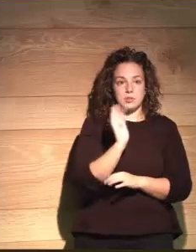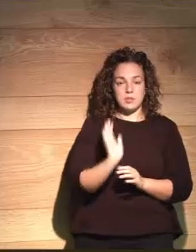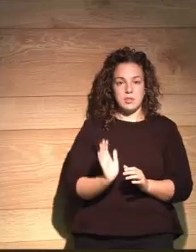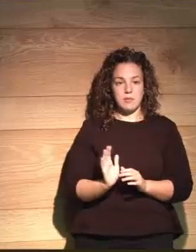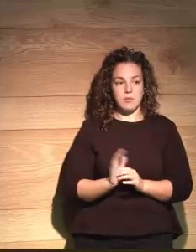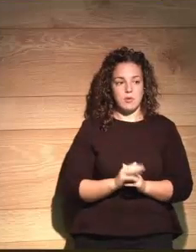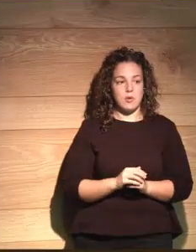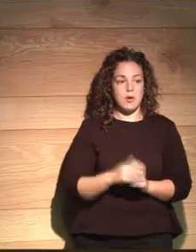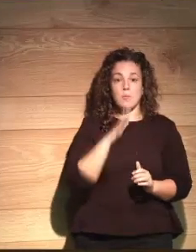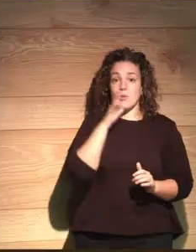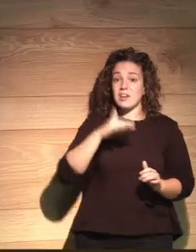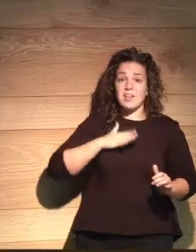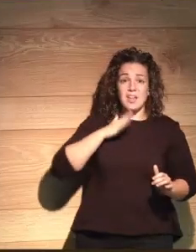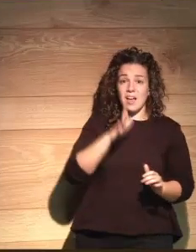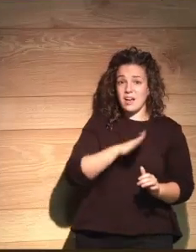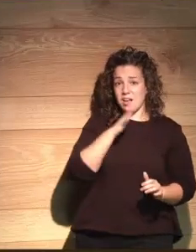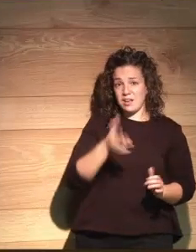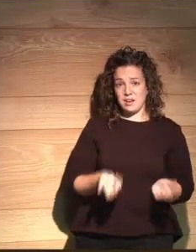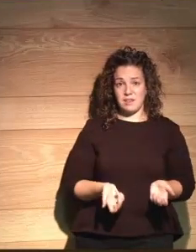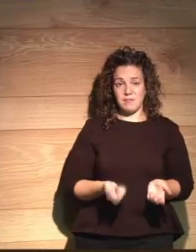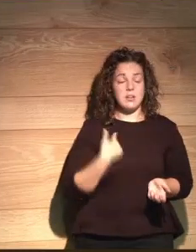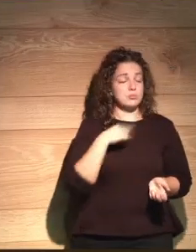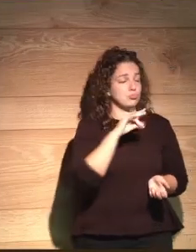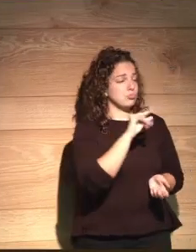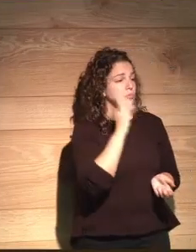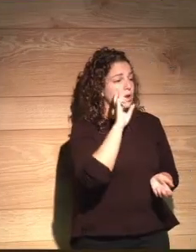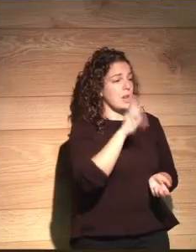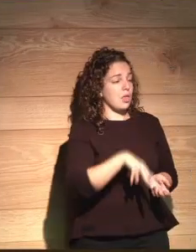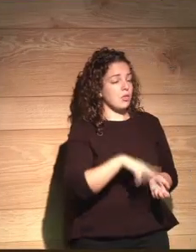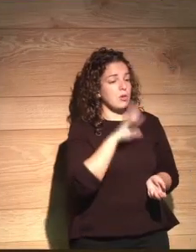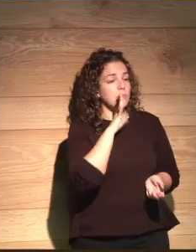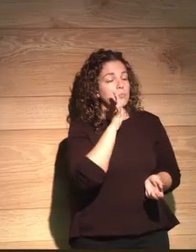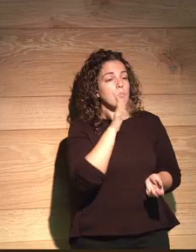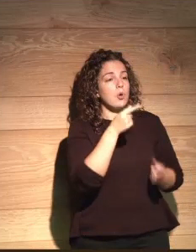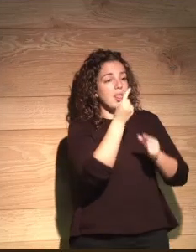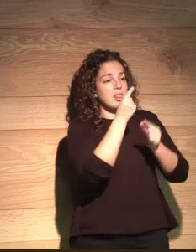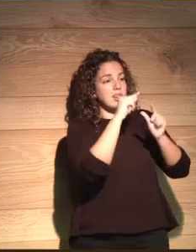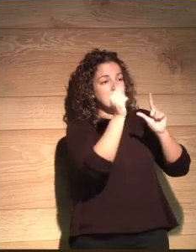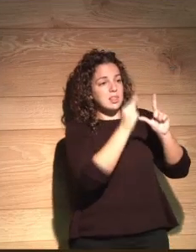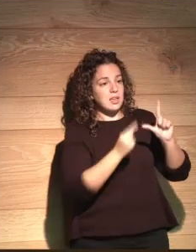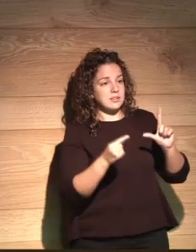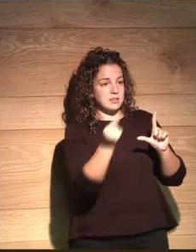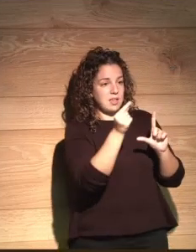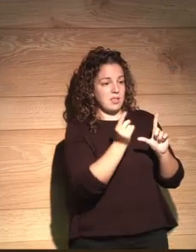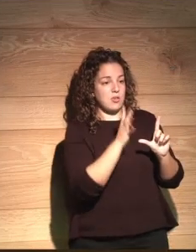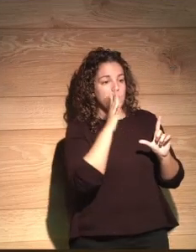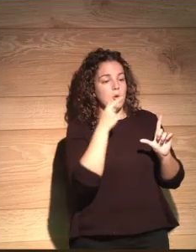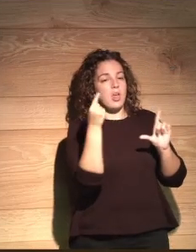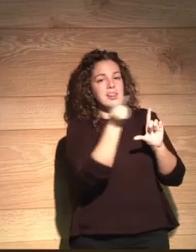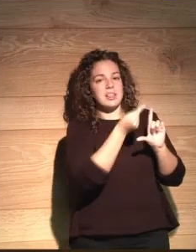Such a positive thing. It's so impressive. Well,